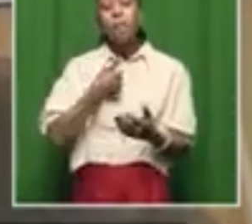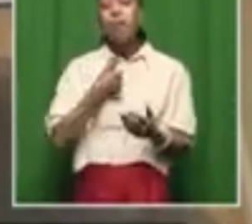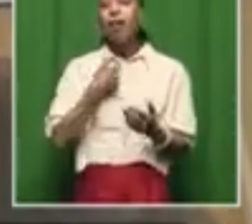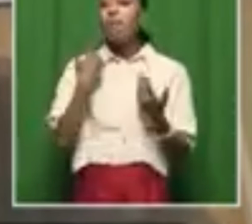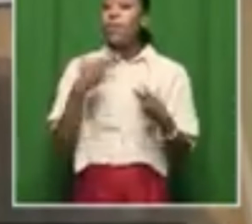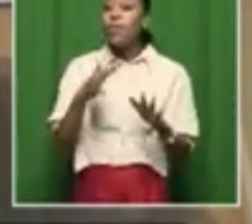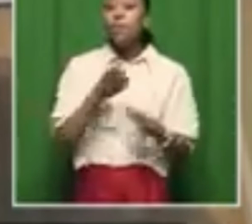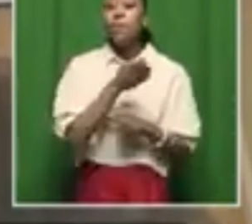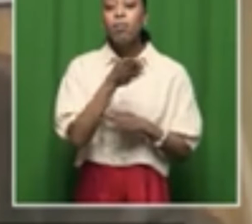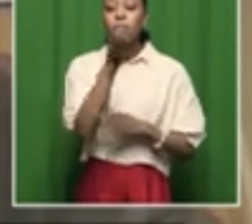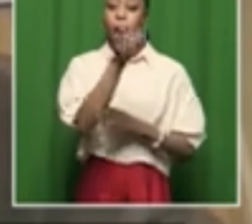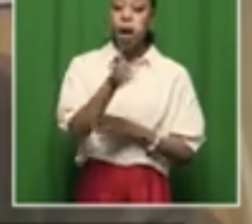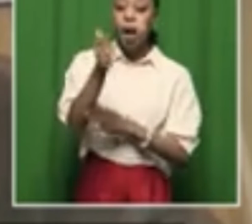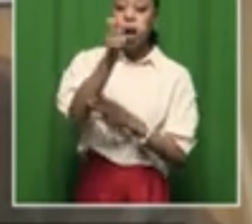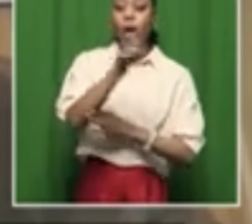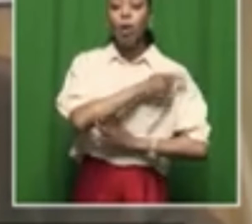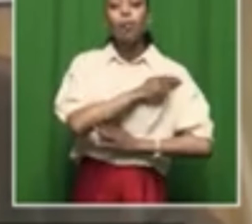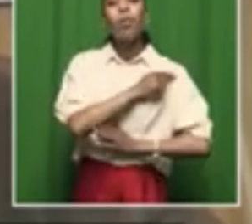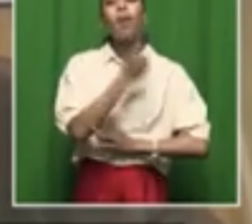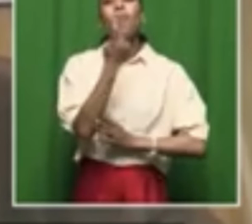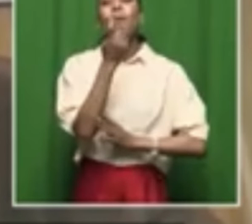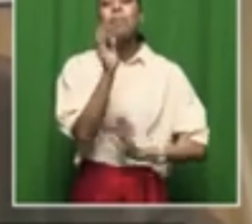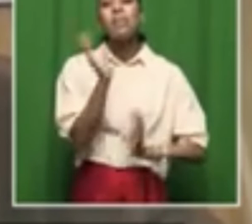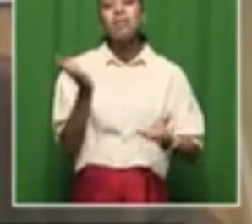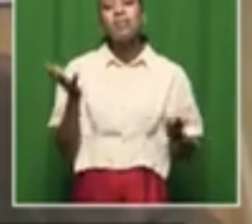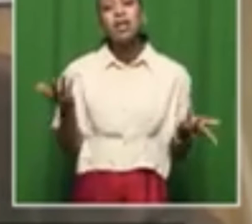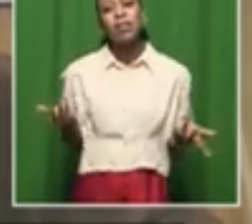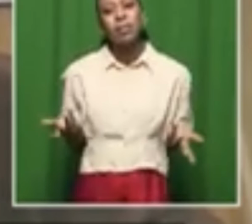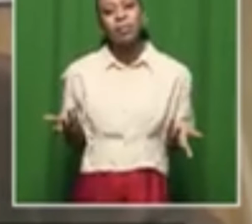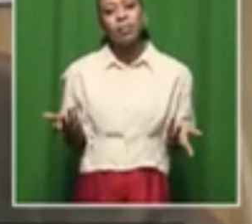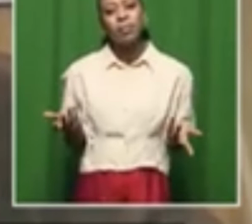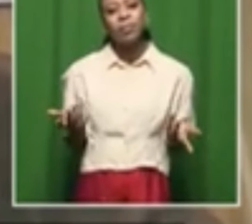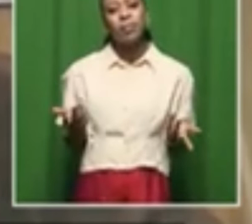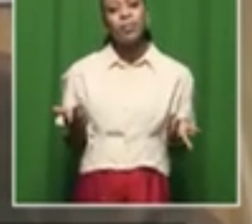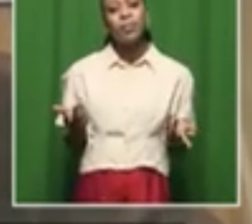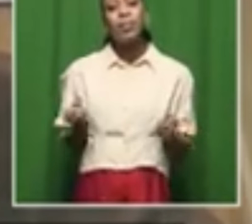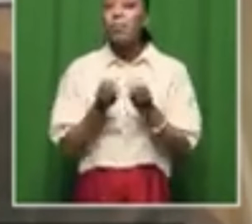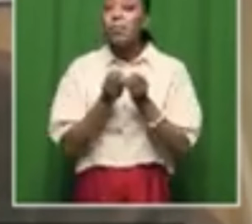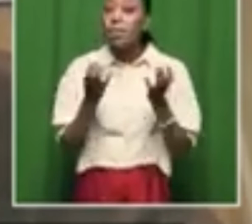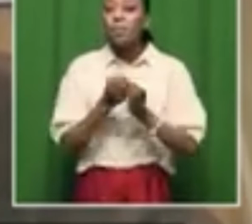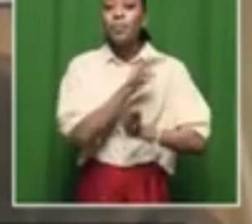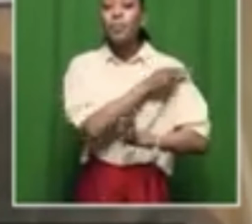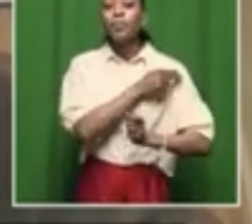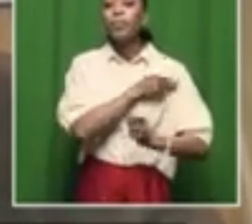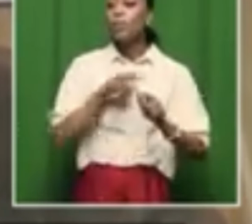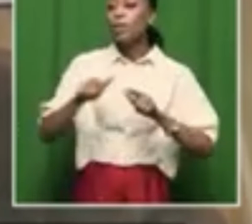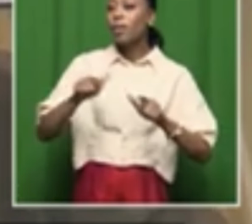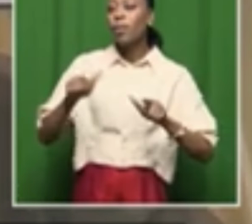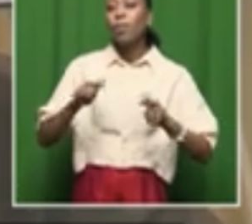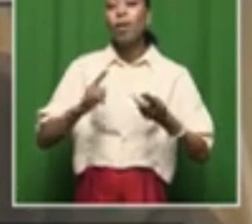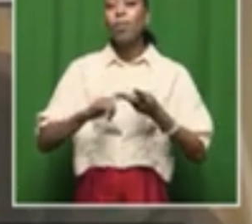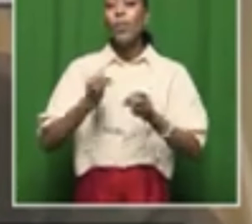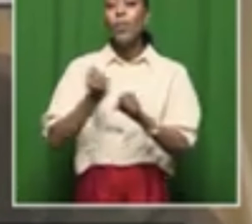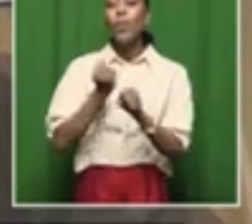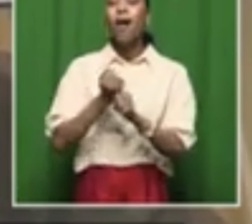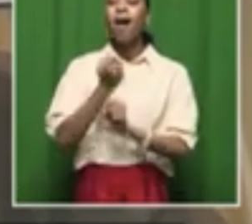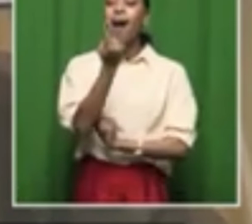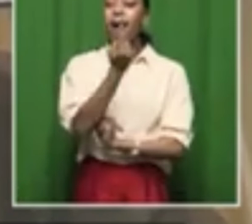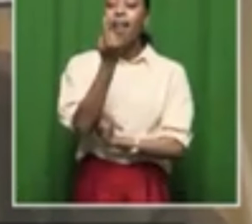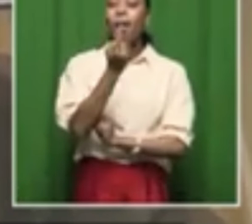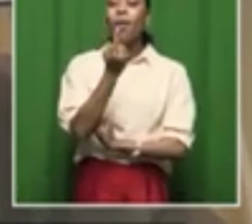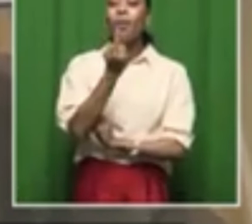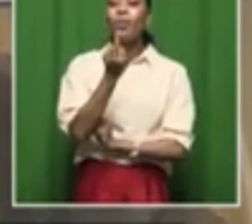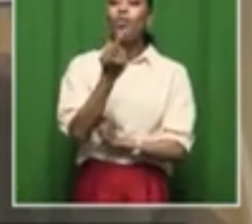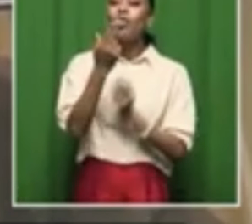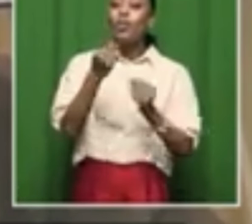run some hospitals, being one. I ran many hospitals in Limpopo where you are working alone, even